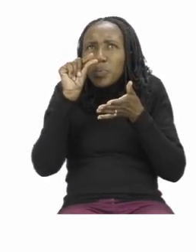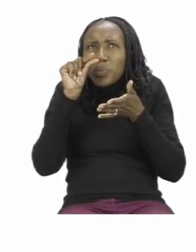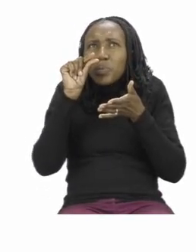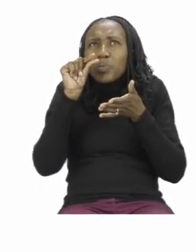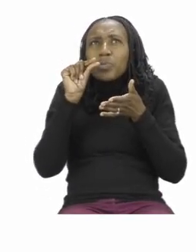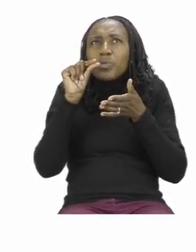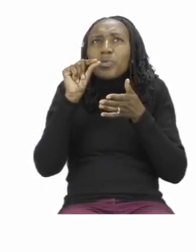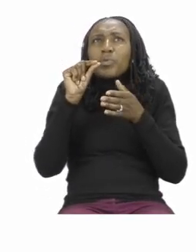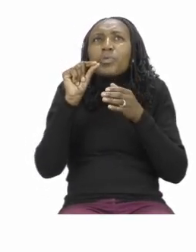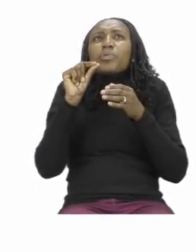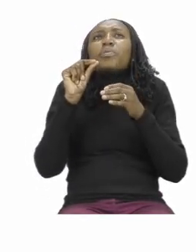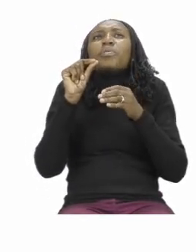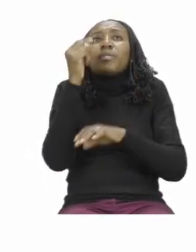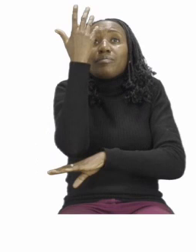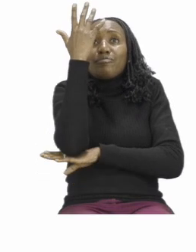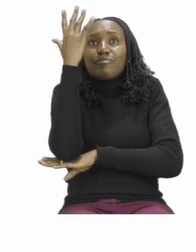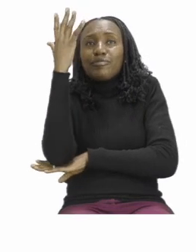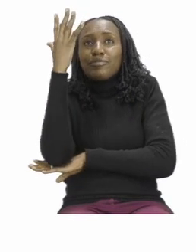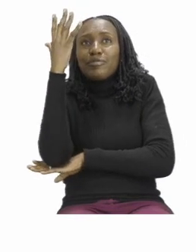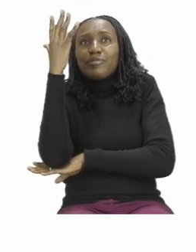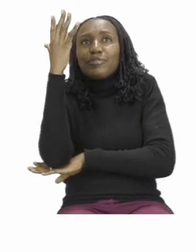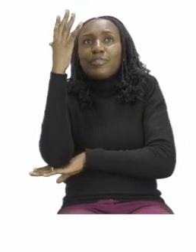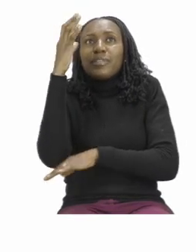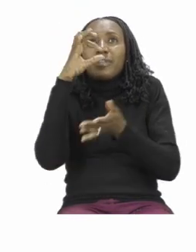faith, tree,